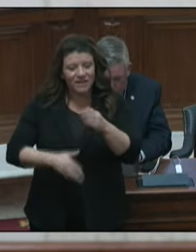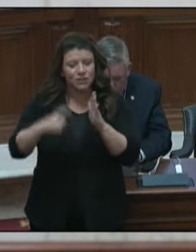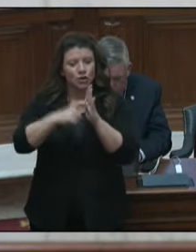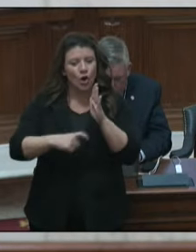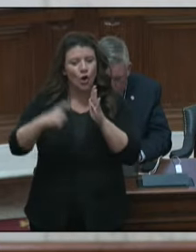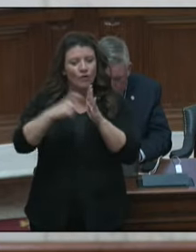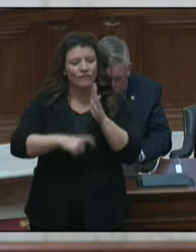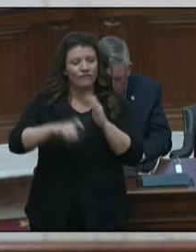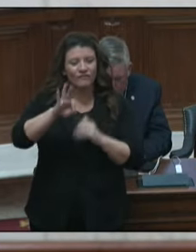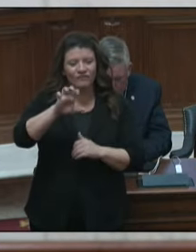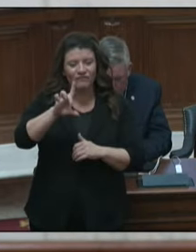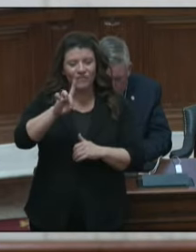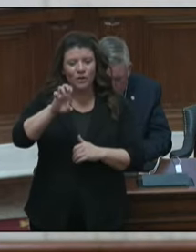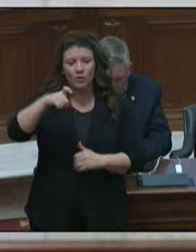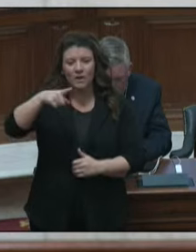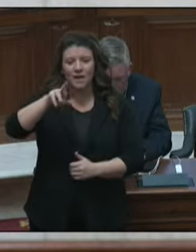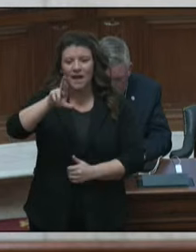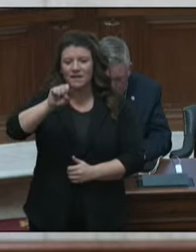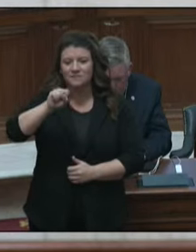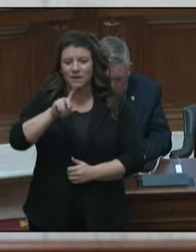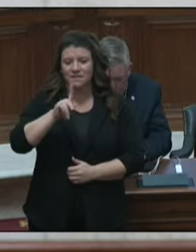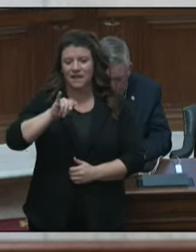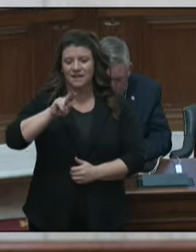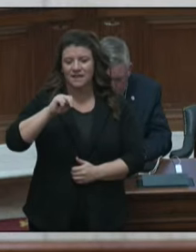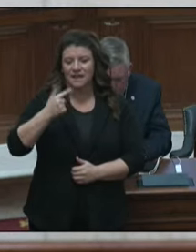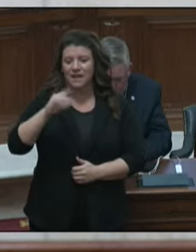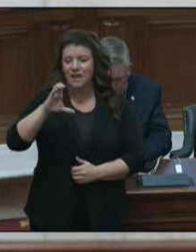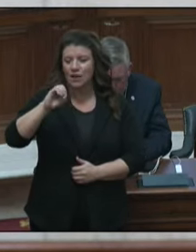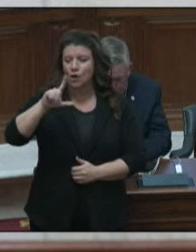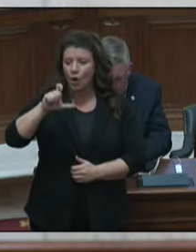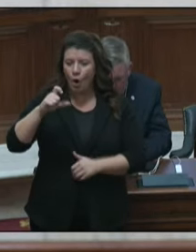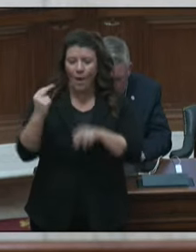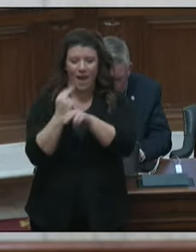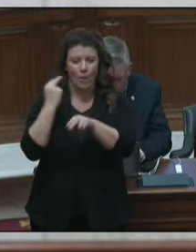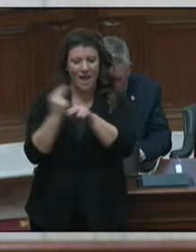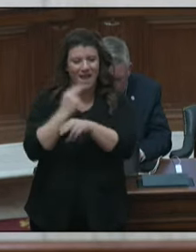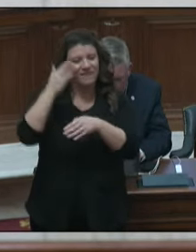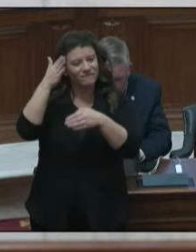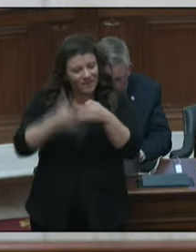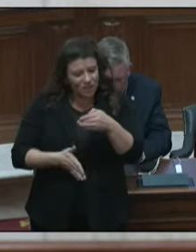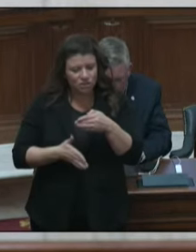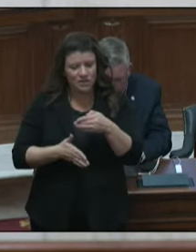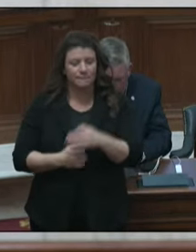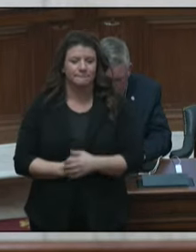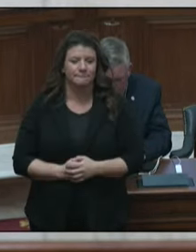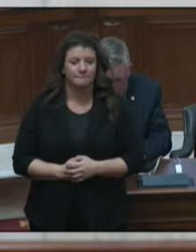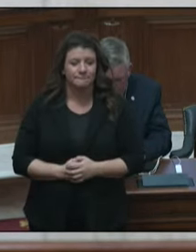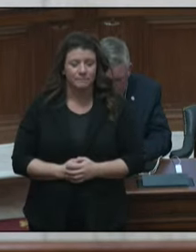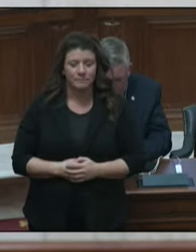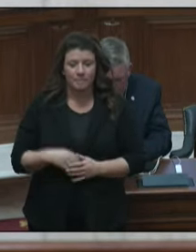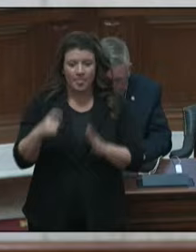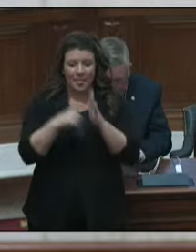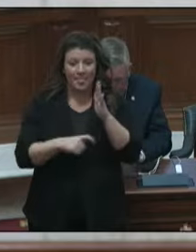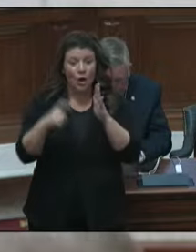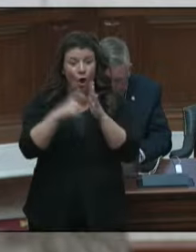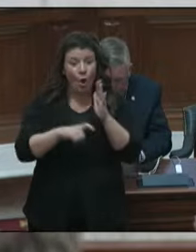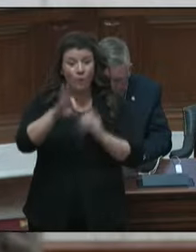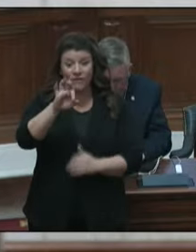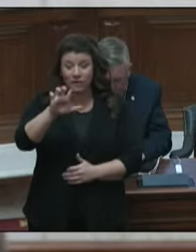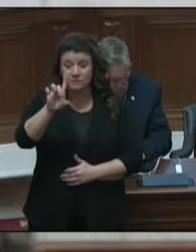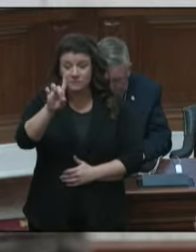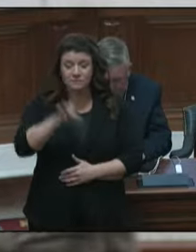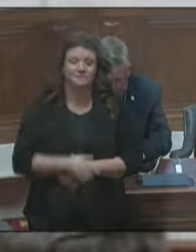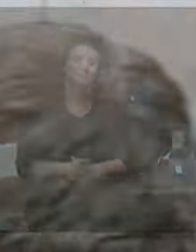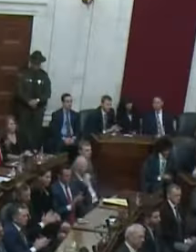Coalfield Expressways and the King Coal Highway. Finish them. The Coalfield...